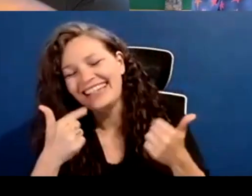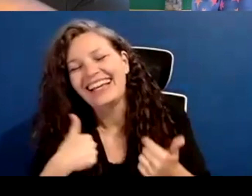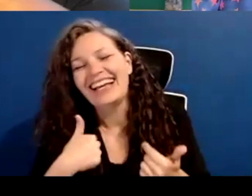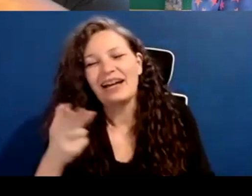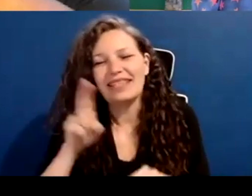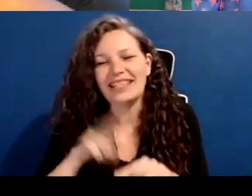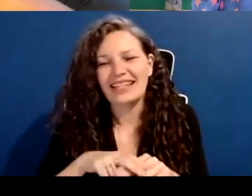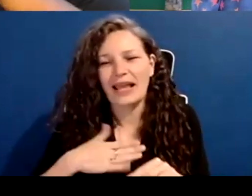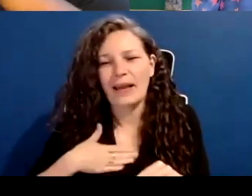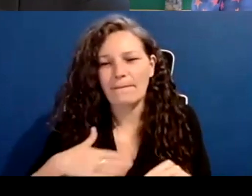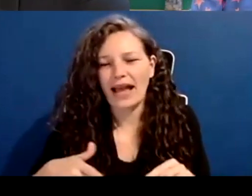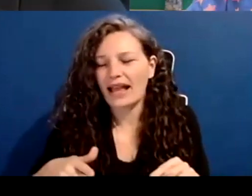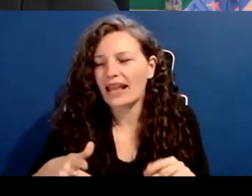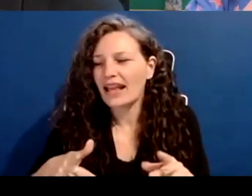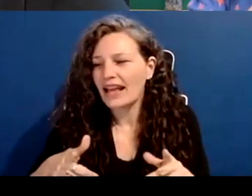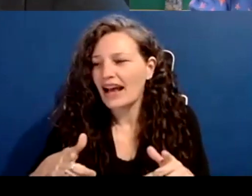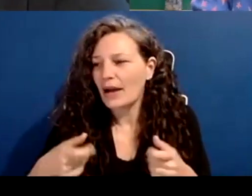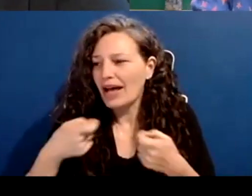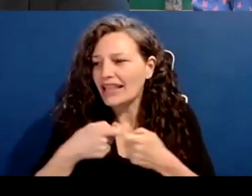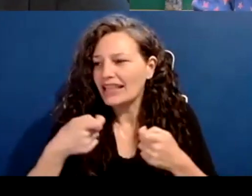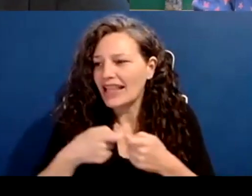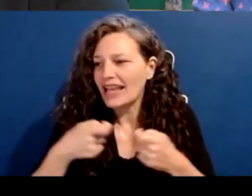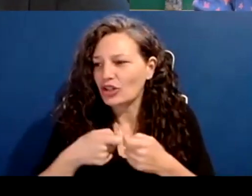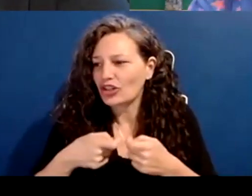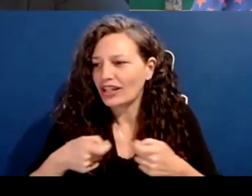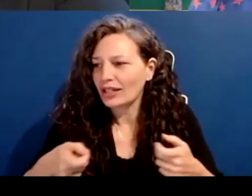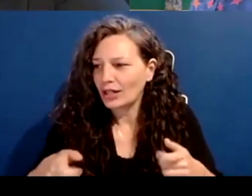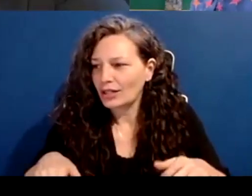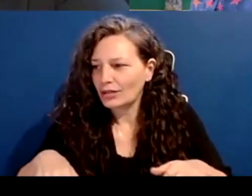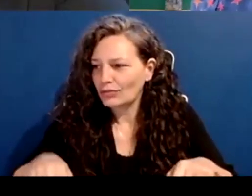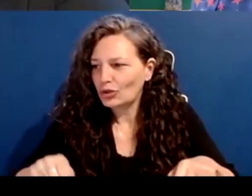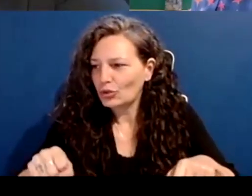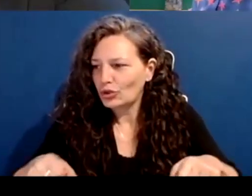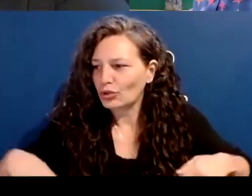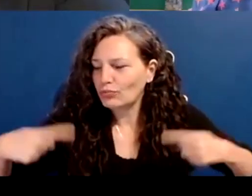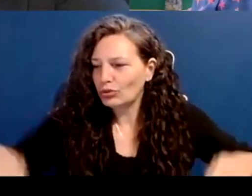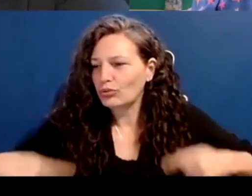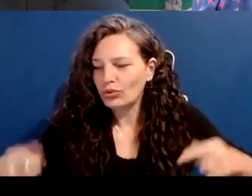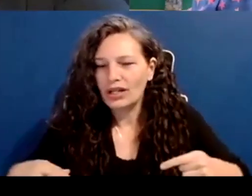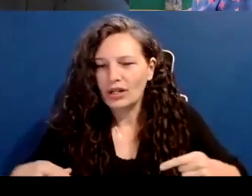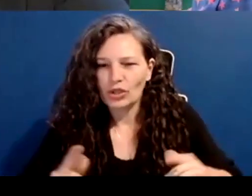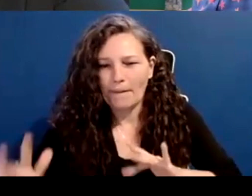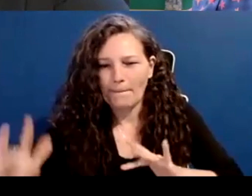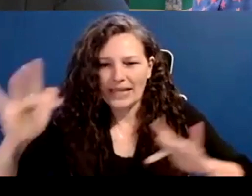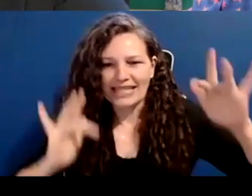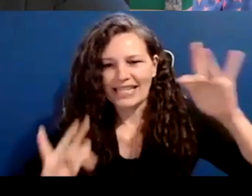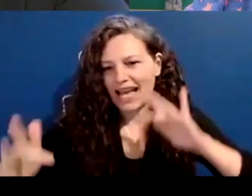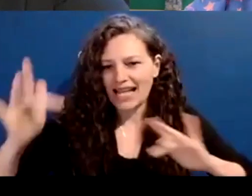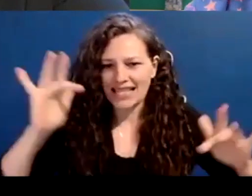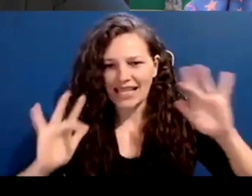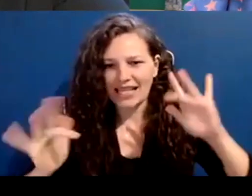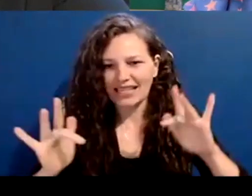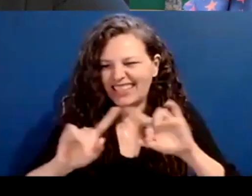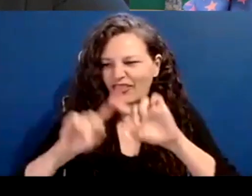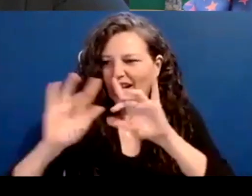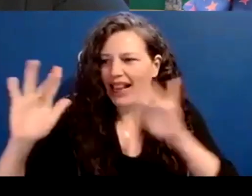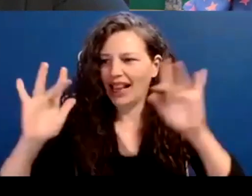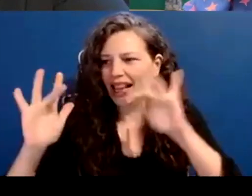mobility scooter that is bedazzled with a W for Wonder Woman, so you remember who you're talking